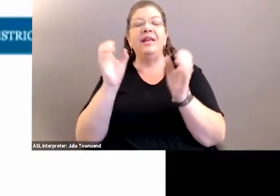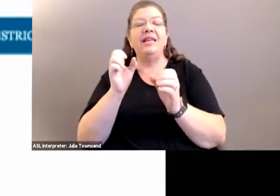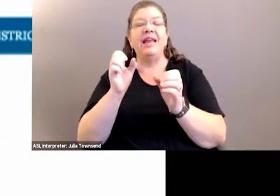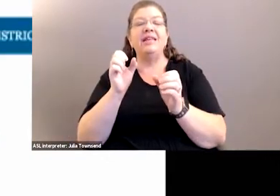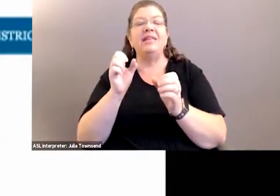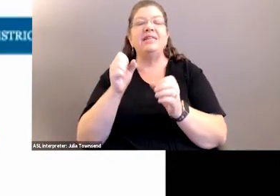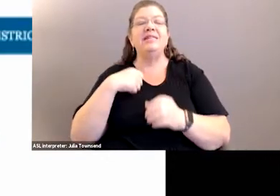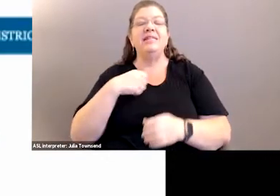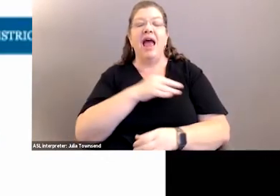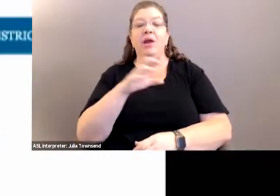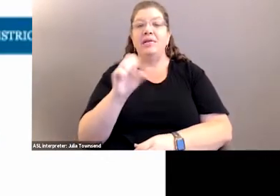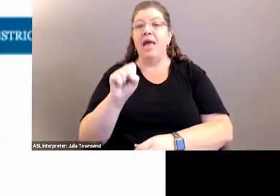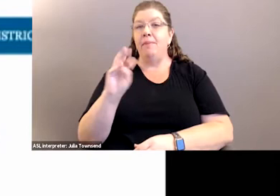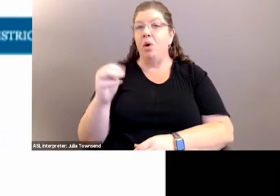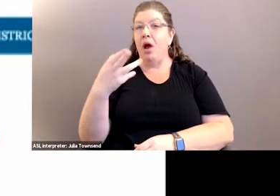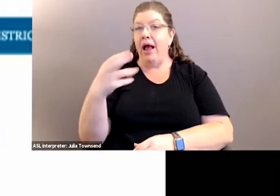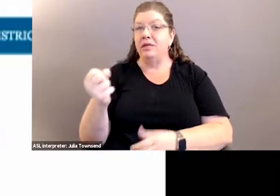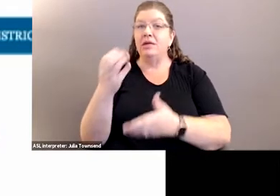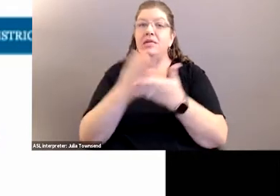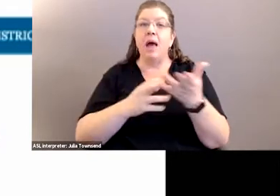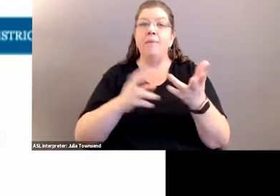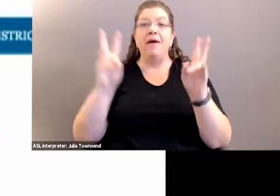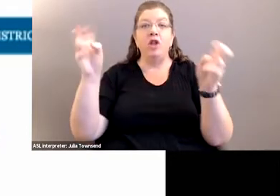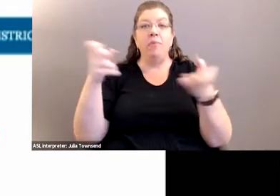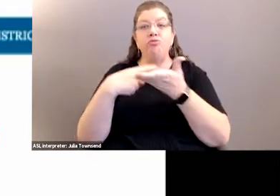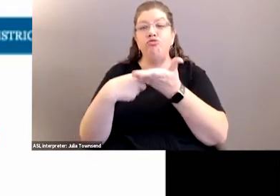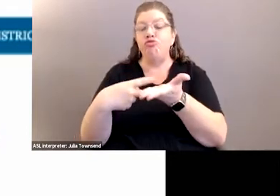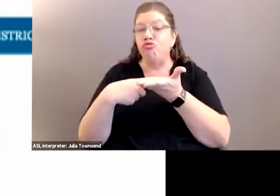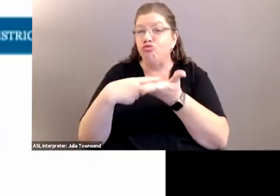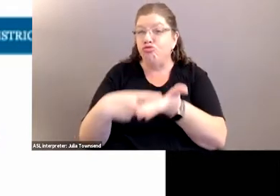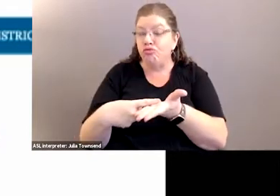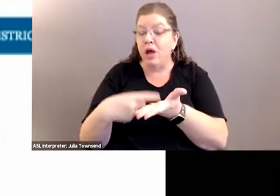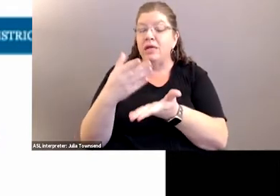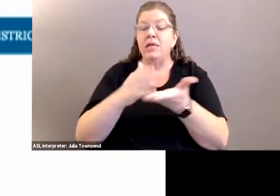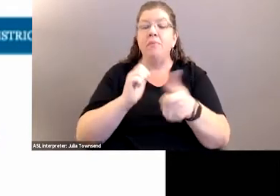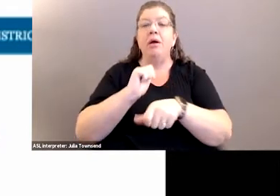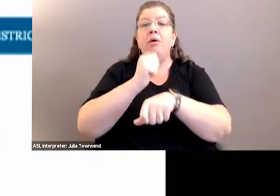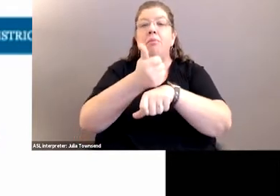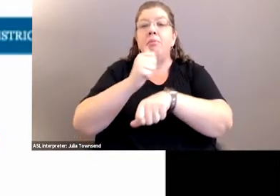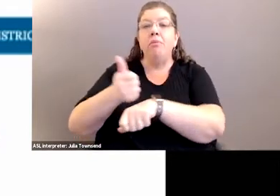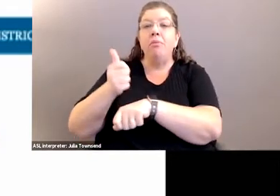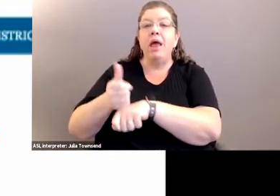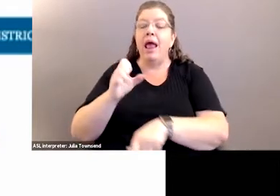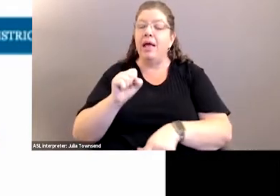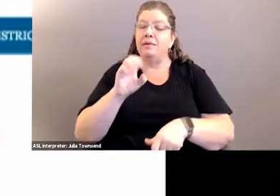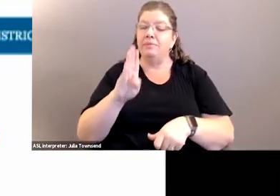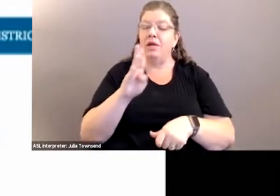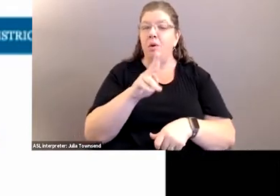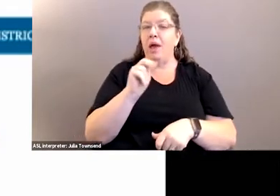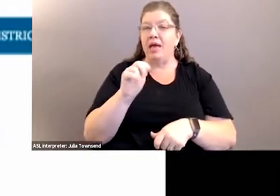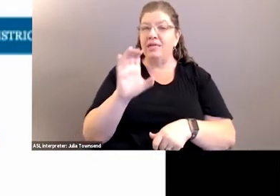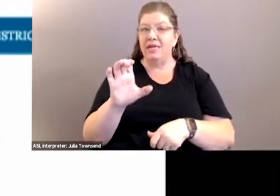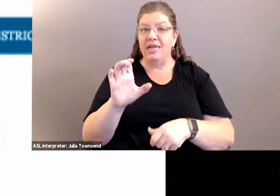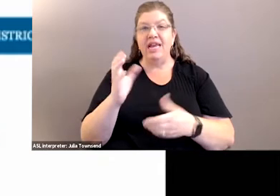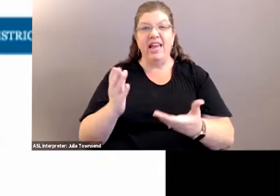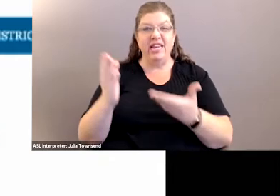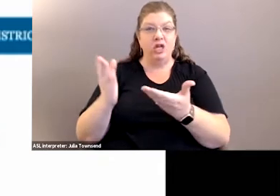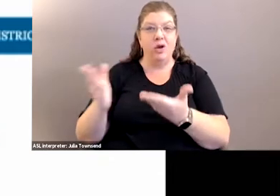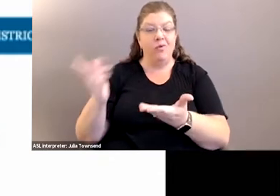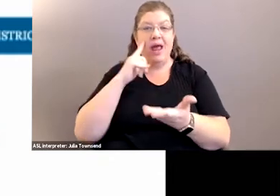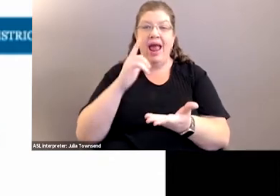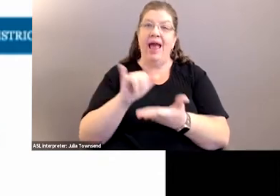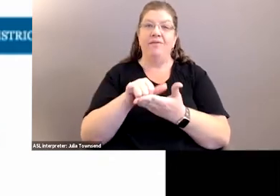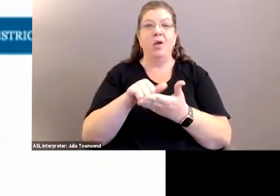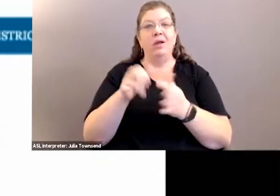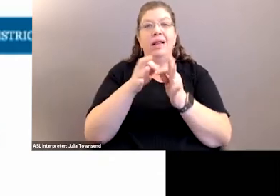be discussing and working on will be some of the implementation of some of our sbusd initiatives as you know we have initiatives around